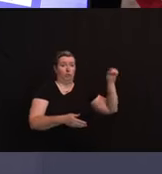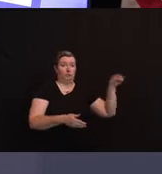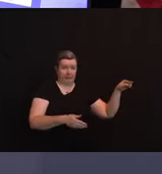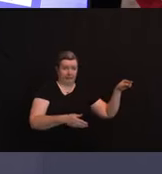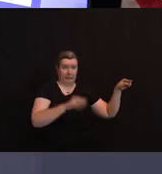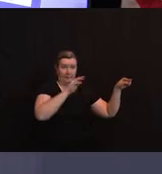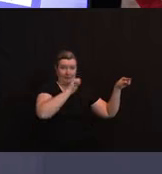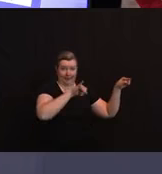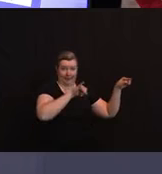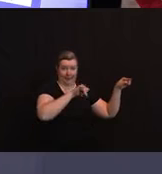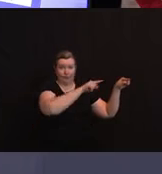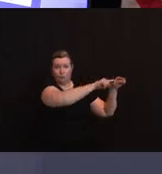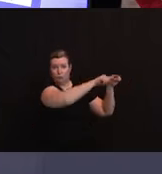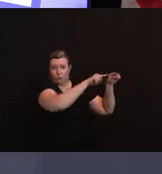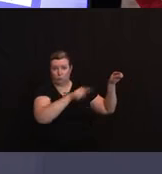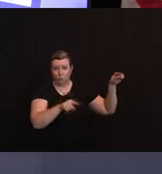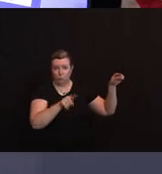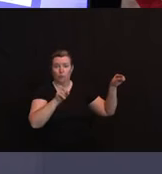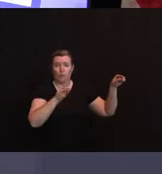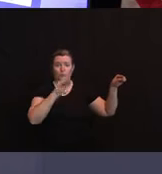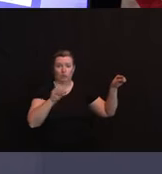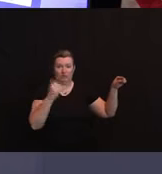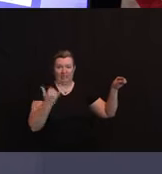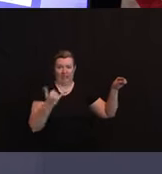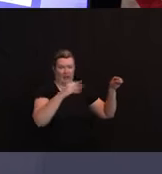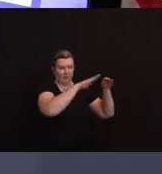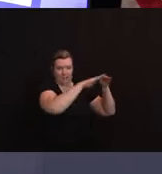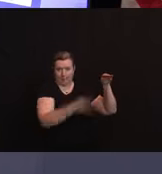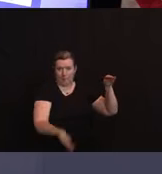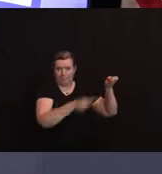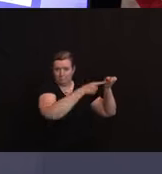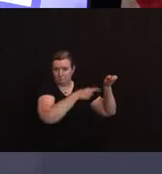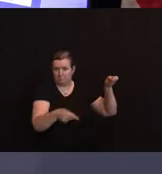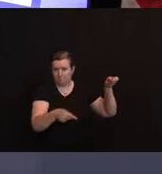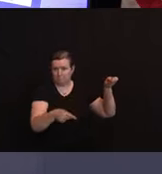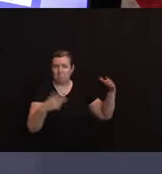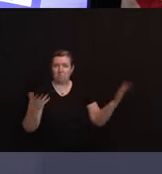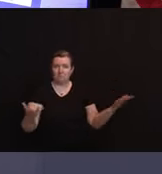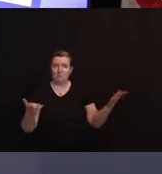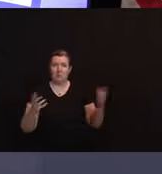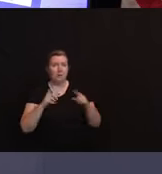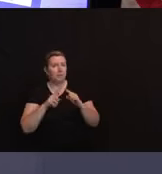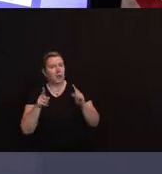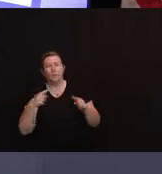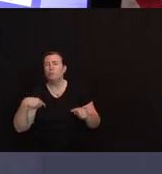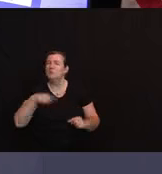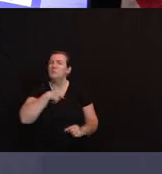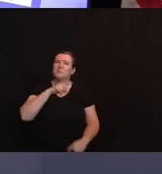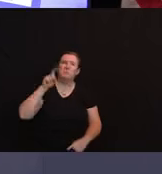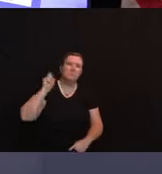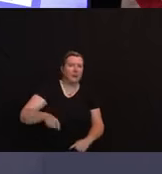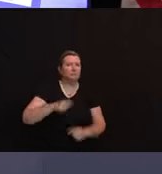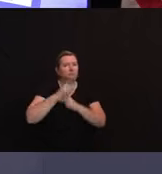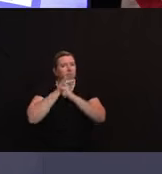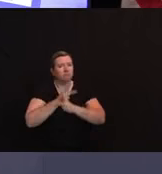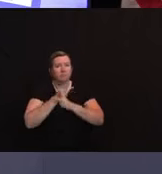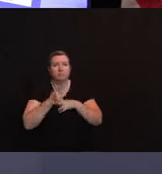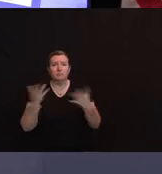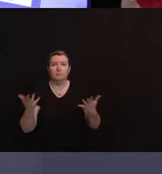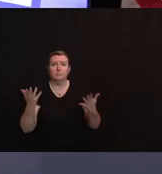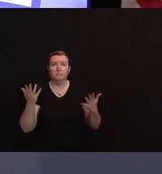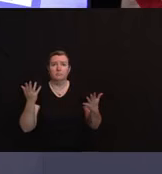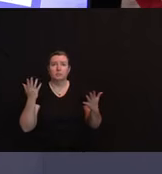than 1% this month. But we need to remain vigilant because we still have active outbreaks in more